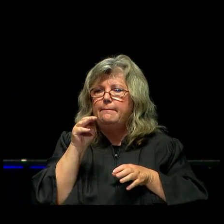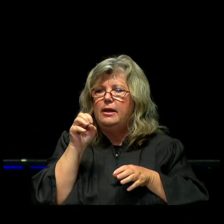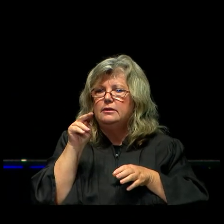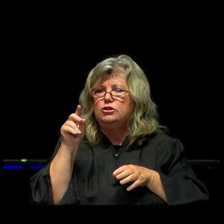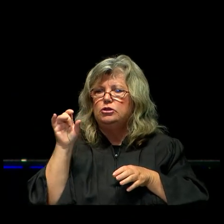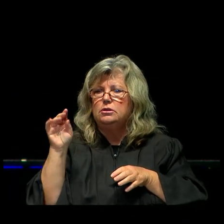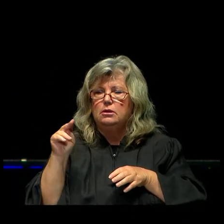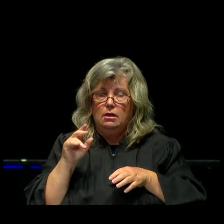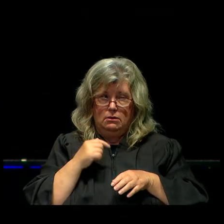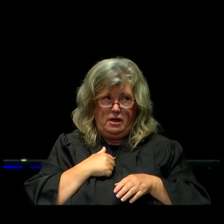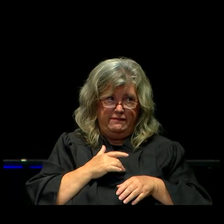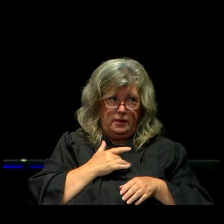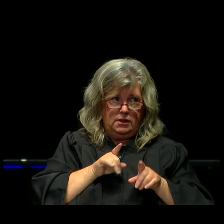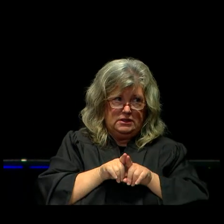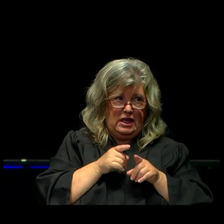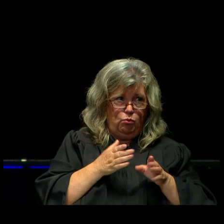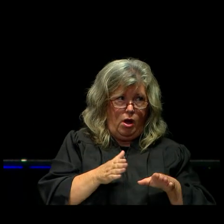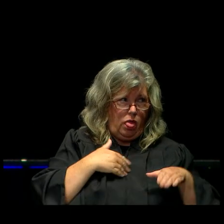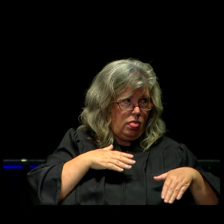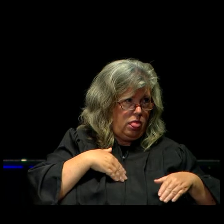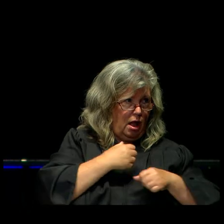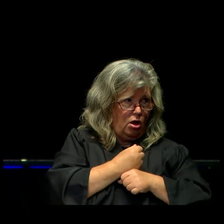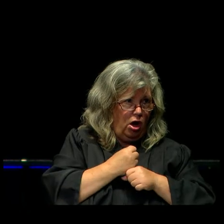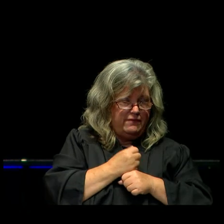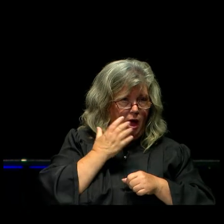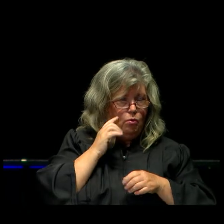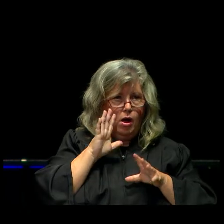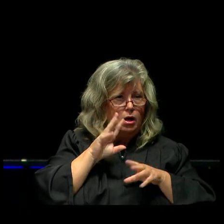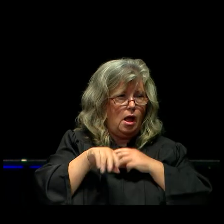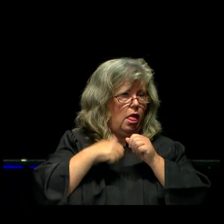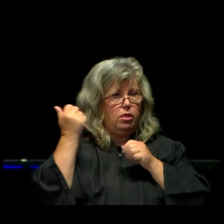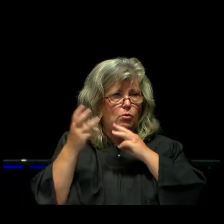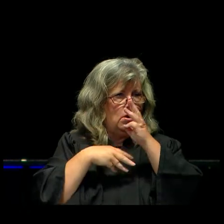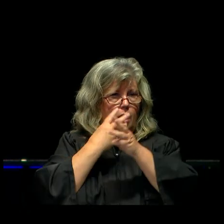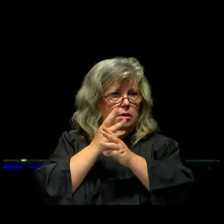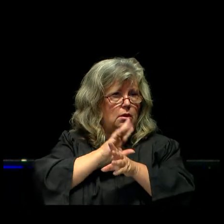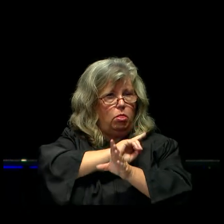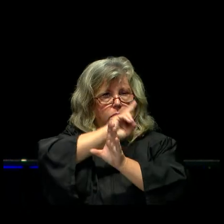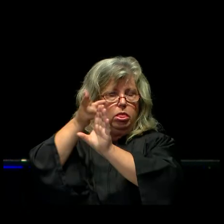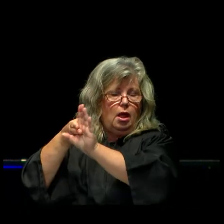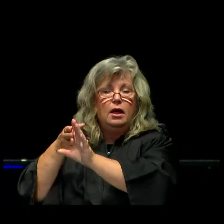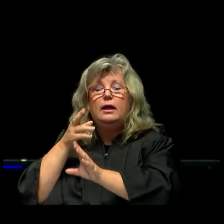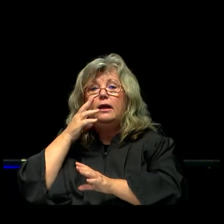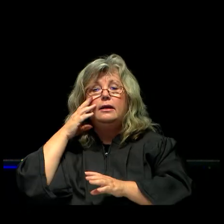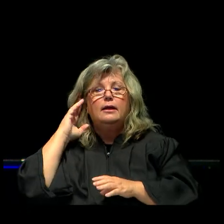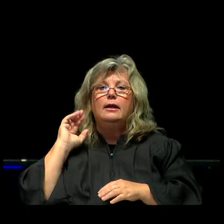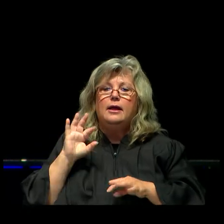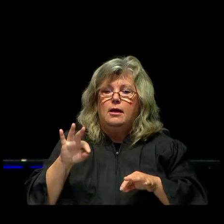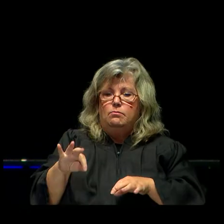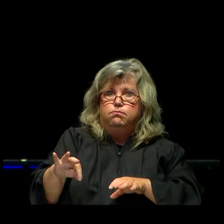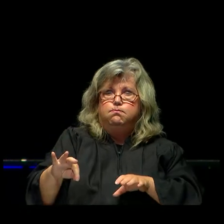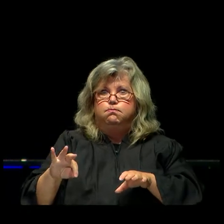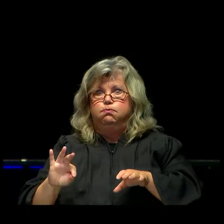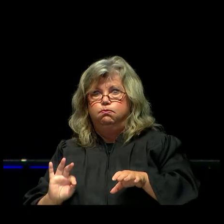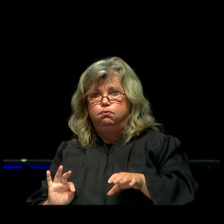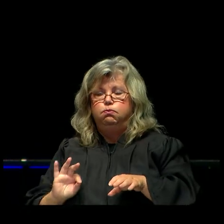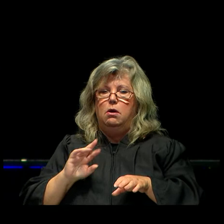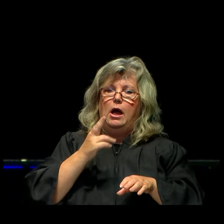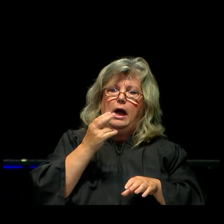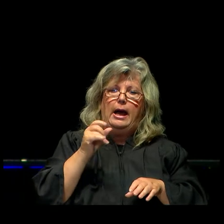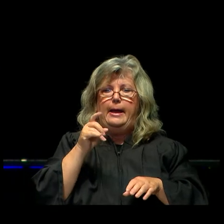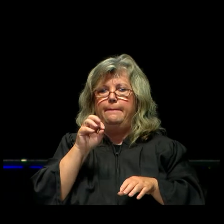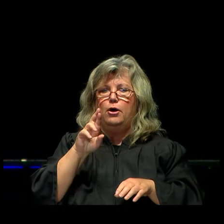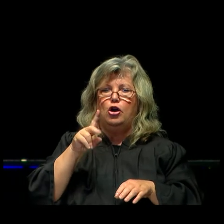feel every morning when I haven't had a cup of coffee, but he wants to get into another dimension, so he puts the spacecraft into